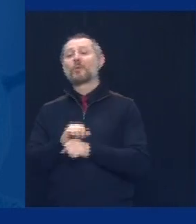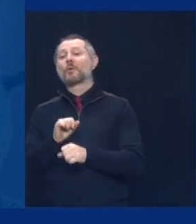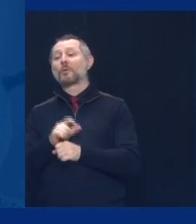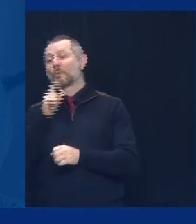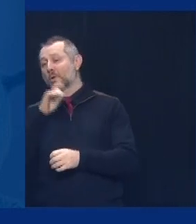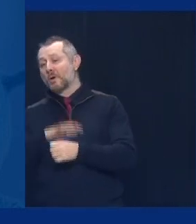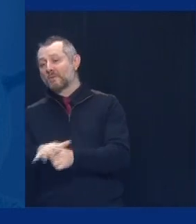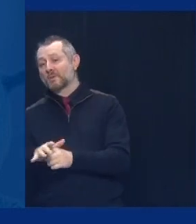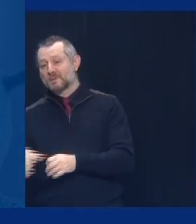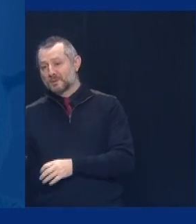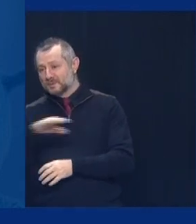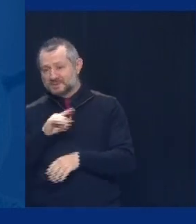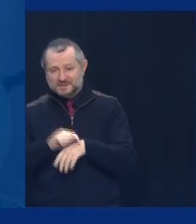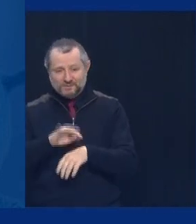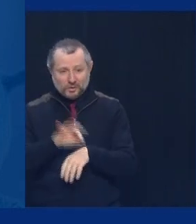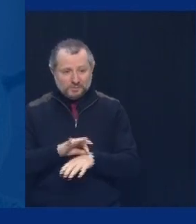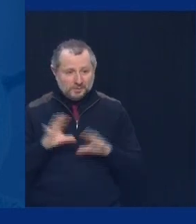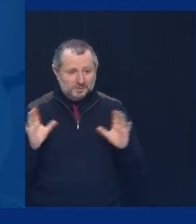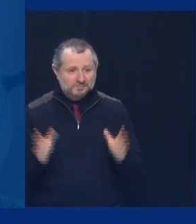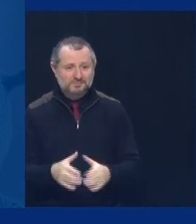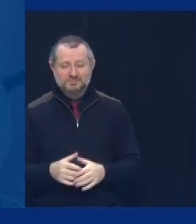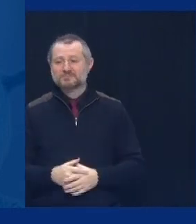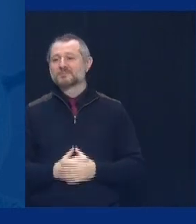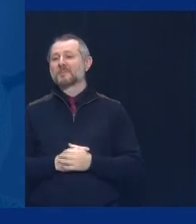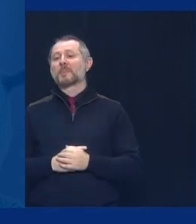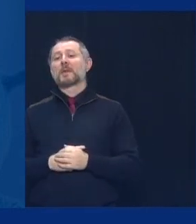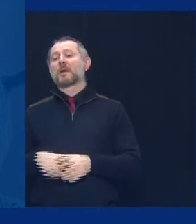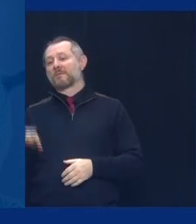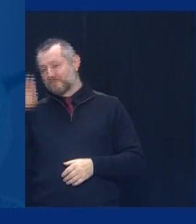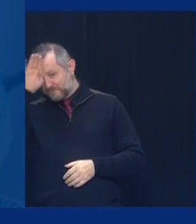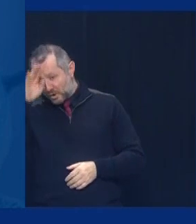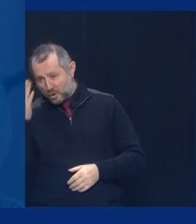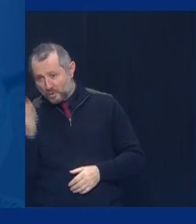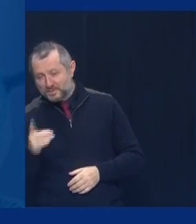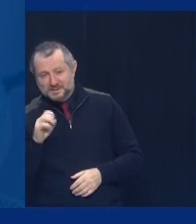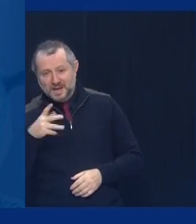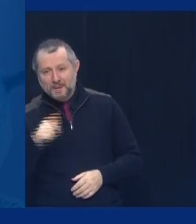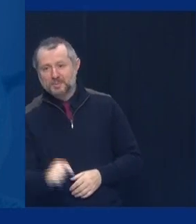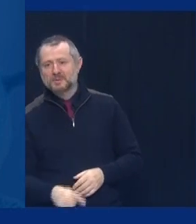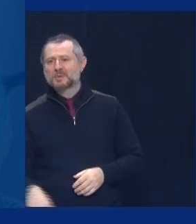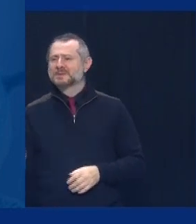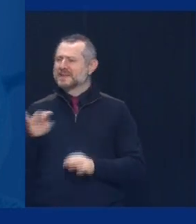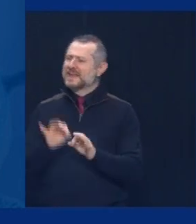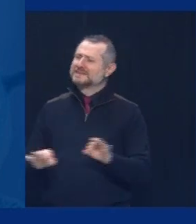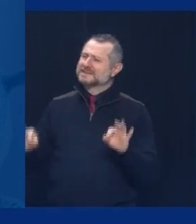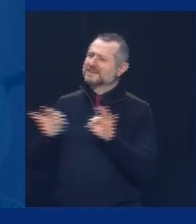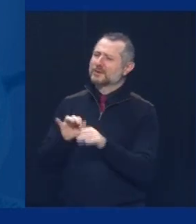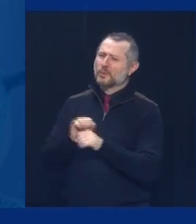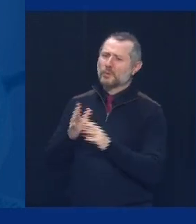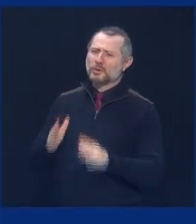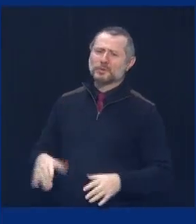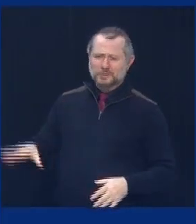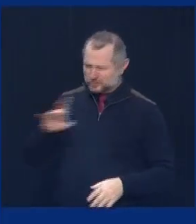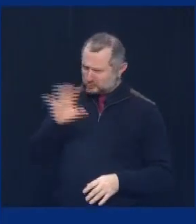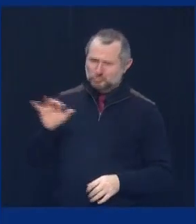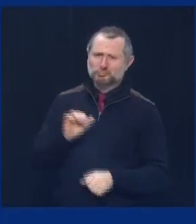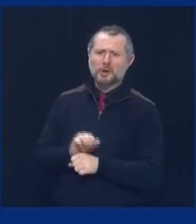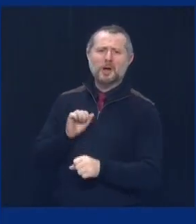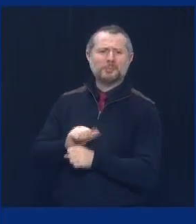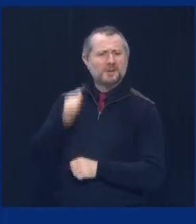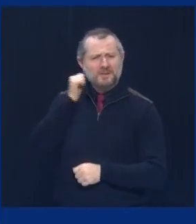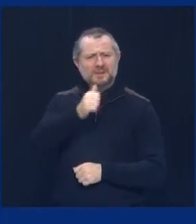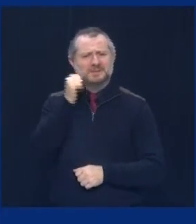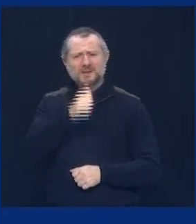force. You have fire department people. These are essential workers who are out there doing their job. You then get